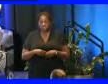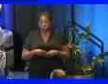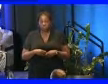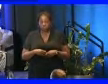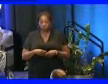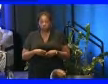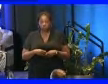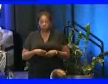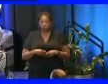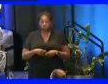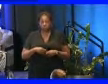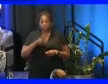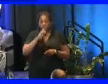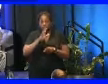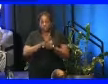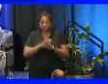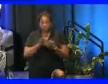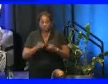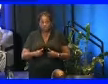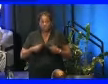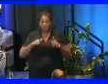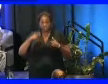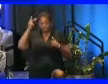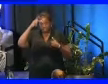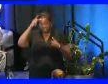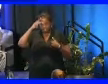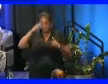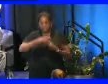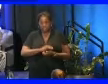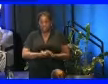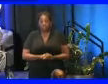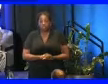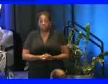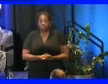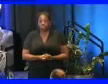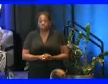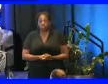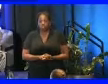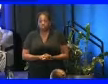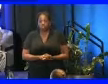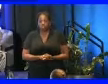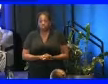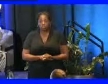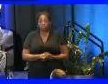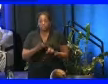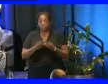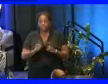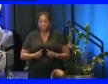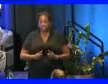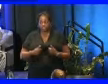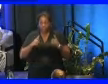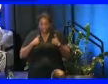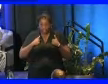is a commitment to independent living philosophy. And independent